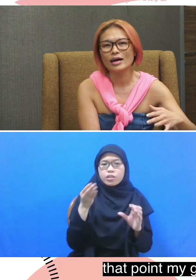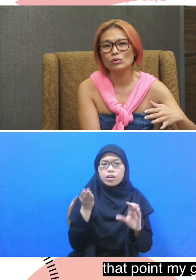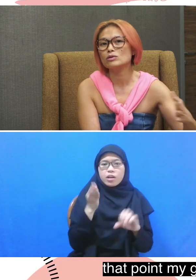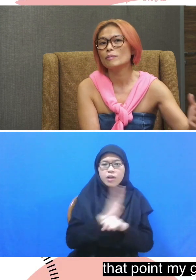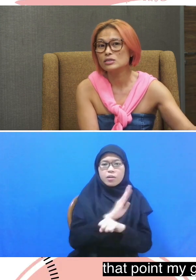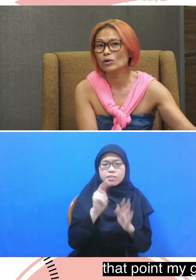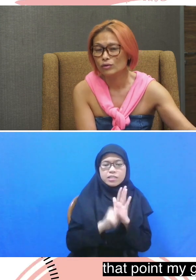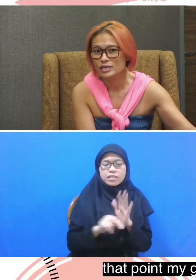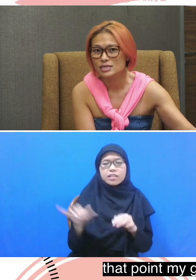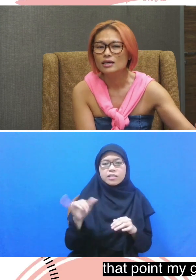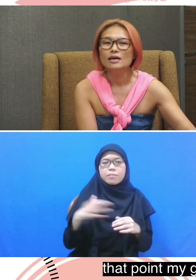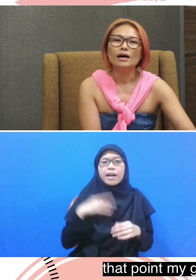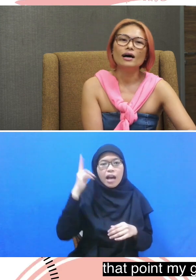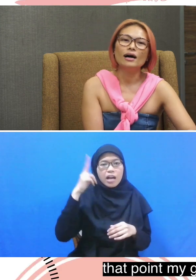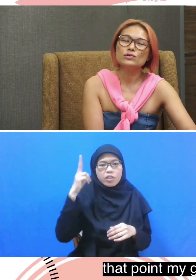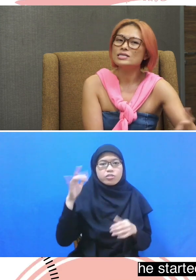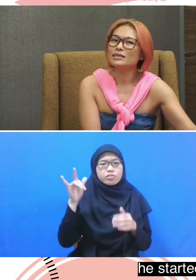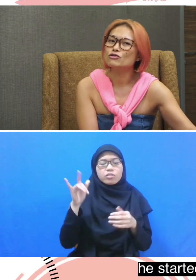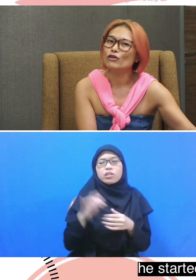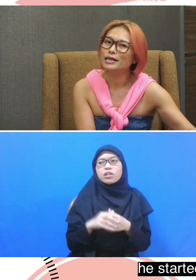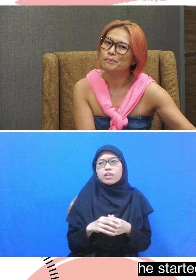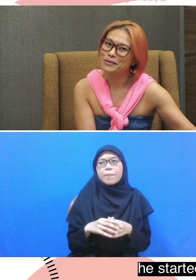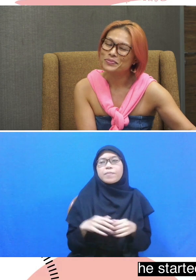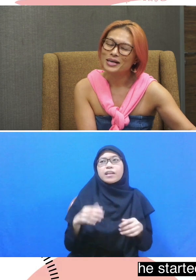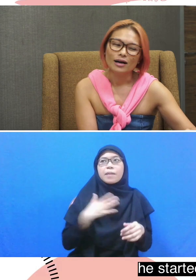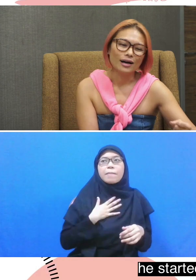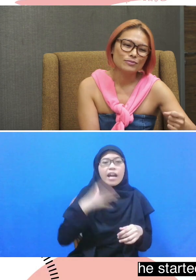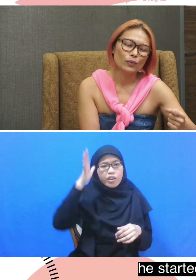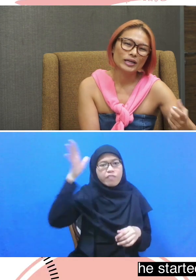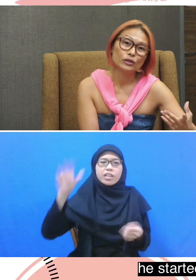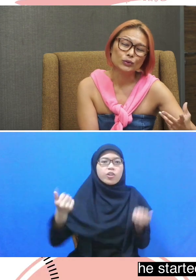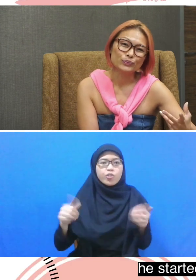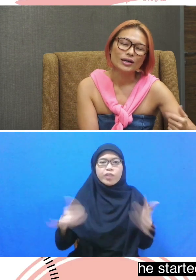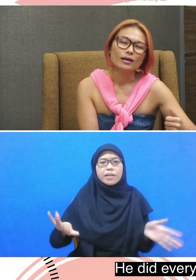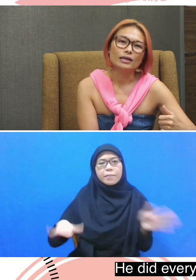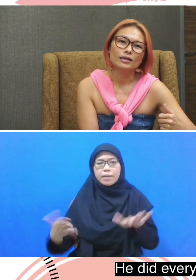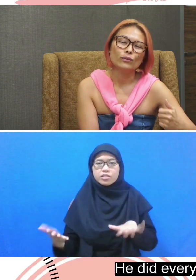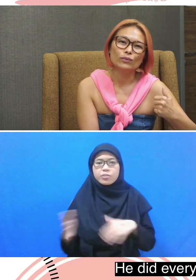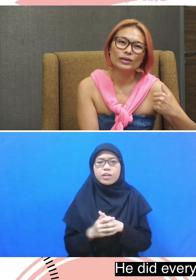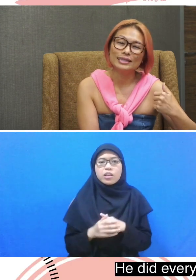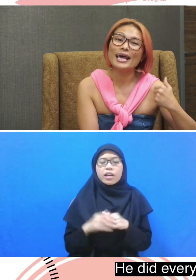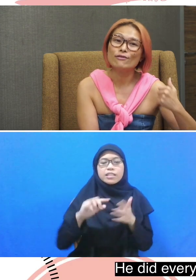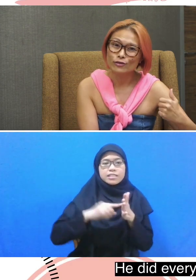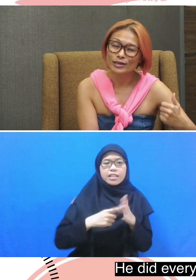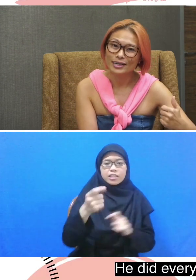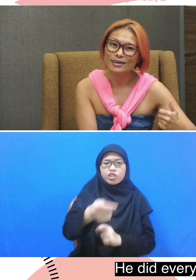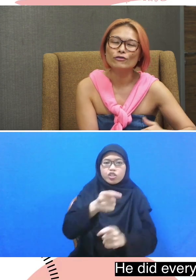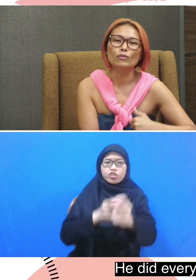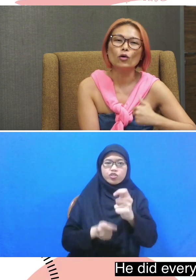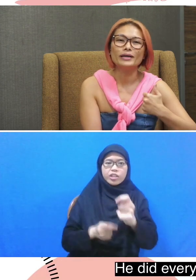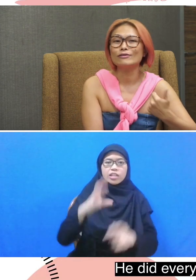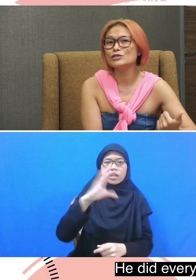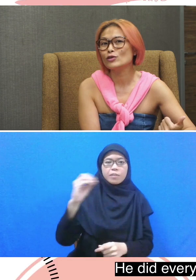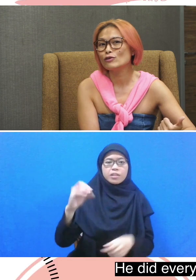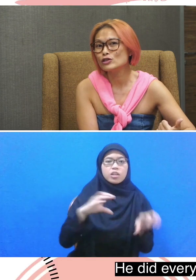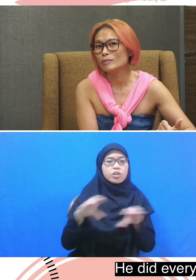grandfather has also passed on already. And so he started a trading company. So what did he do? We did everything from